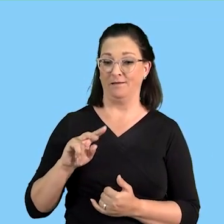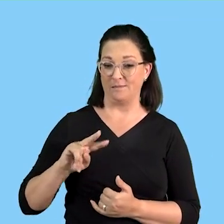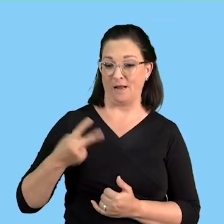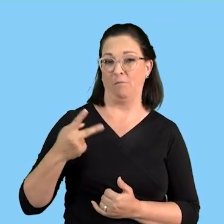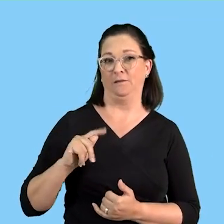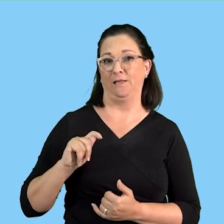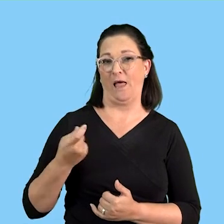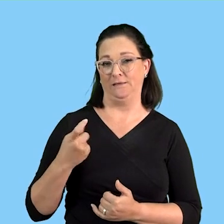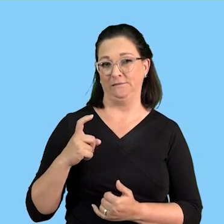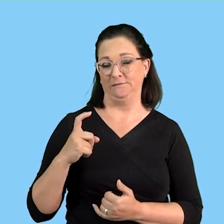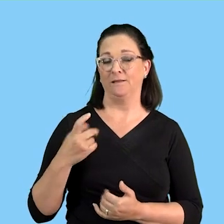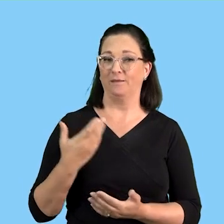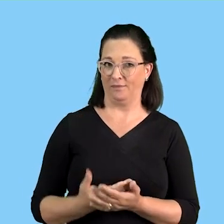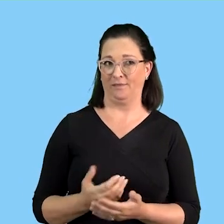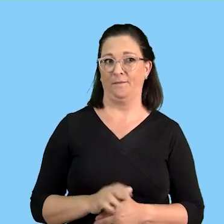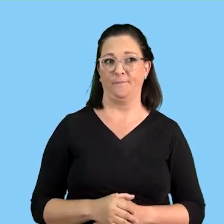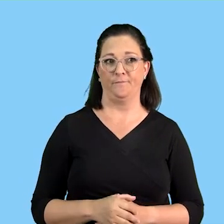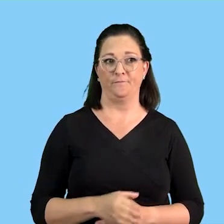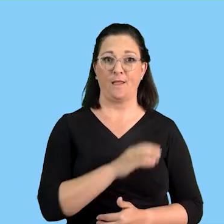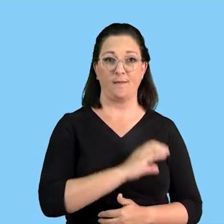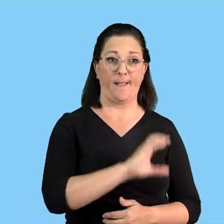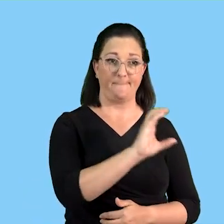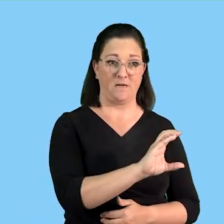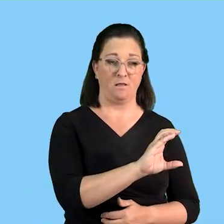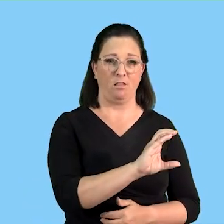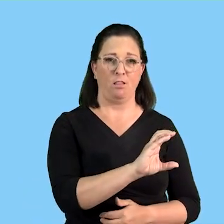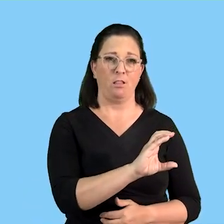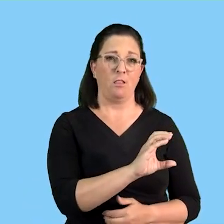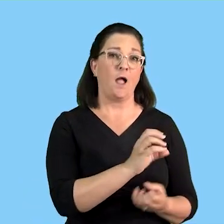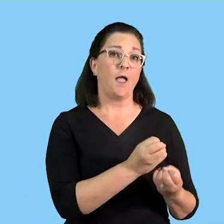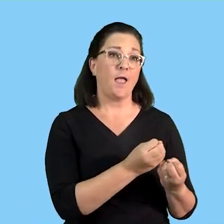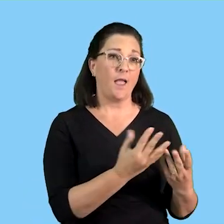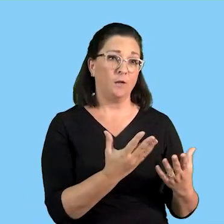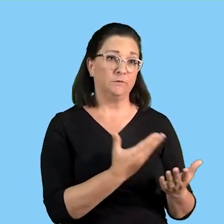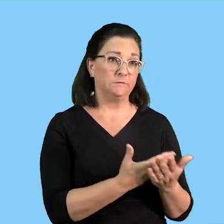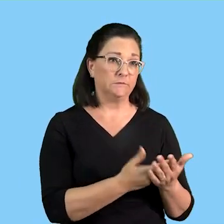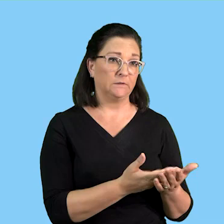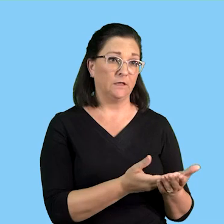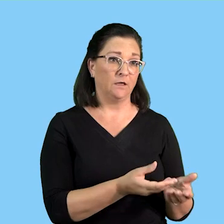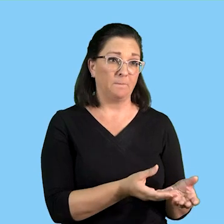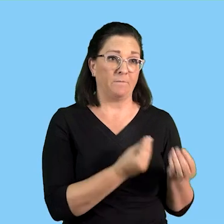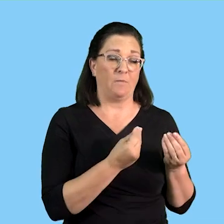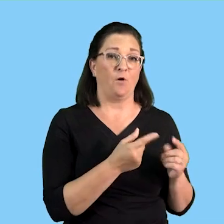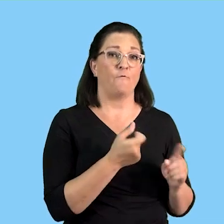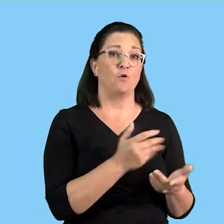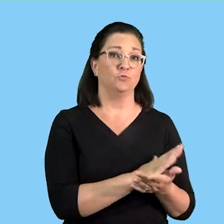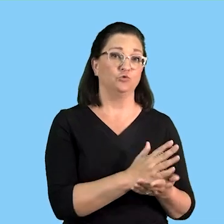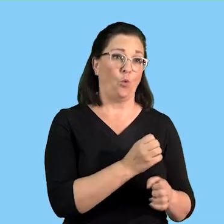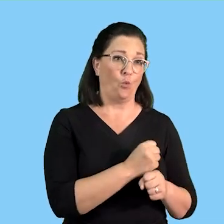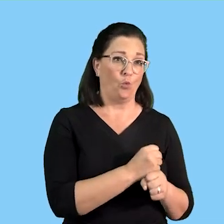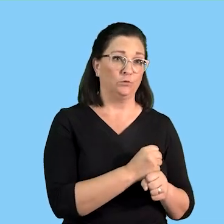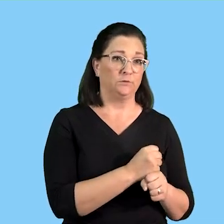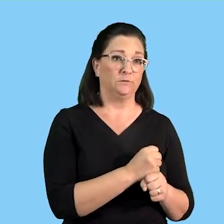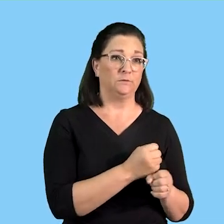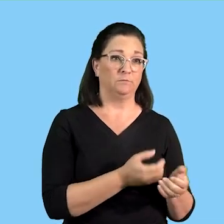is subjected to double taxation. Then another aspect is capital. How much capital can be obtained by a personal